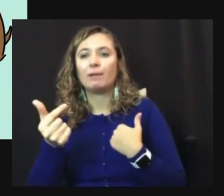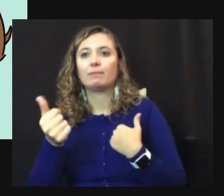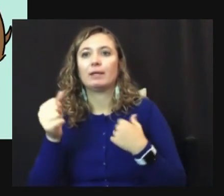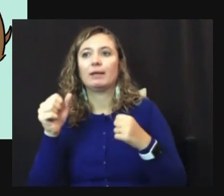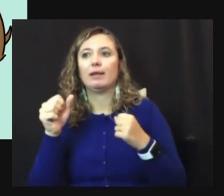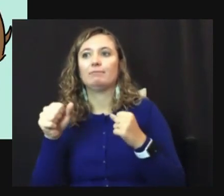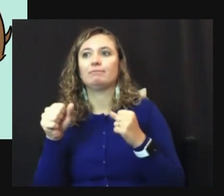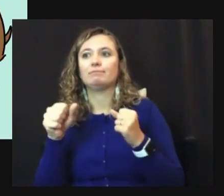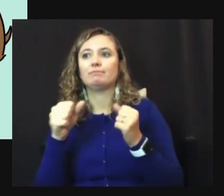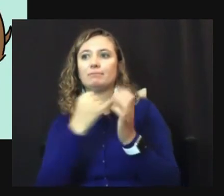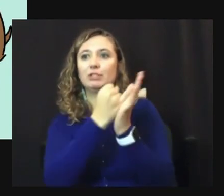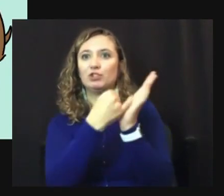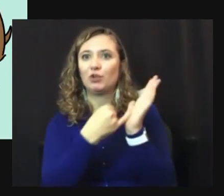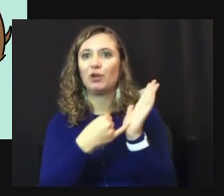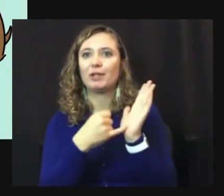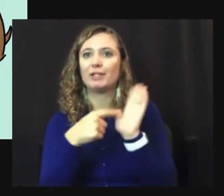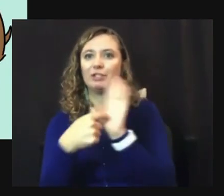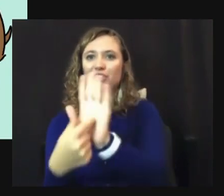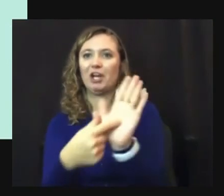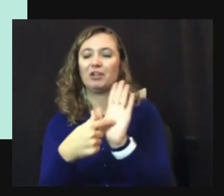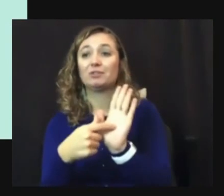him.